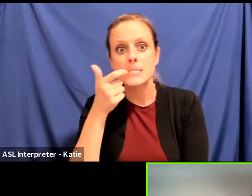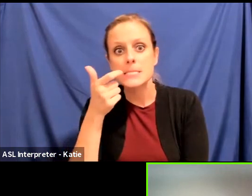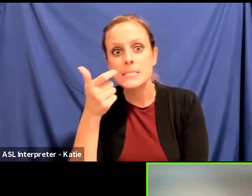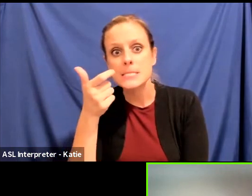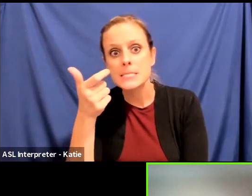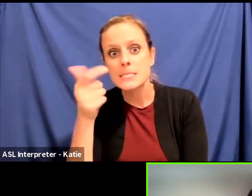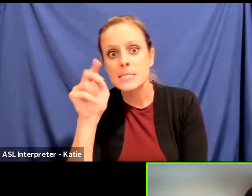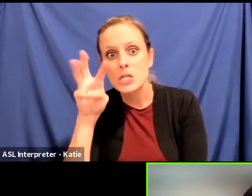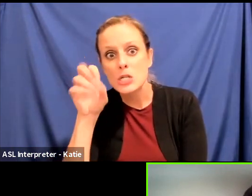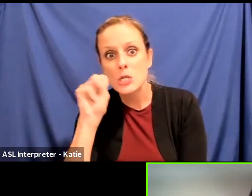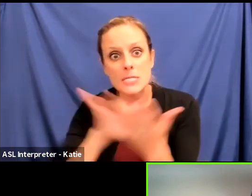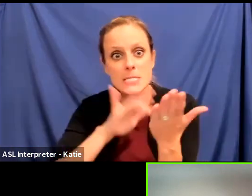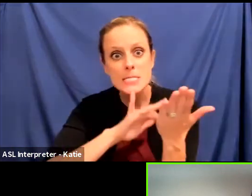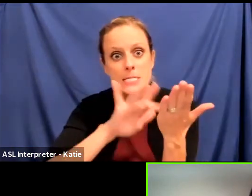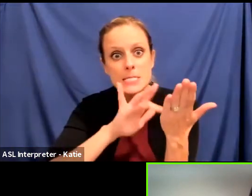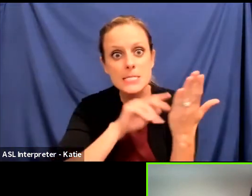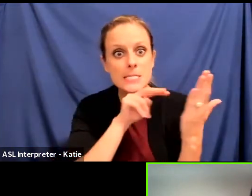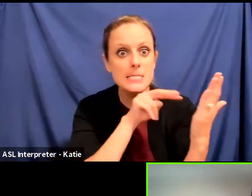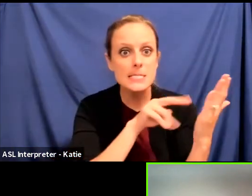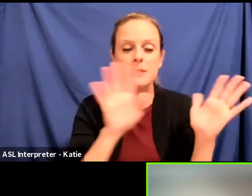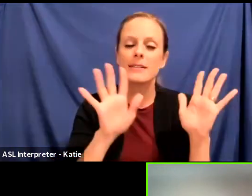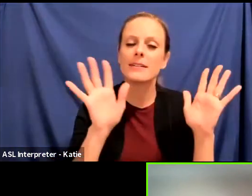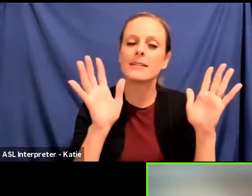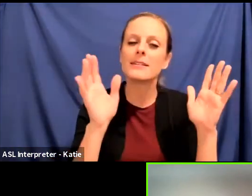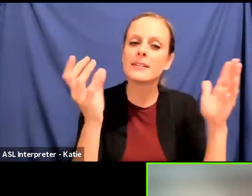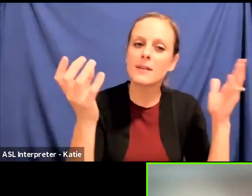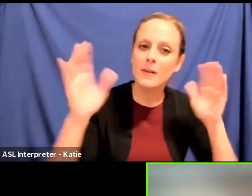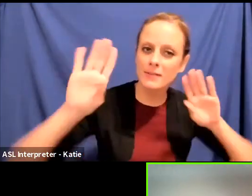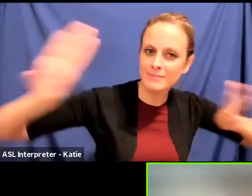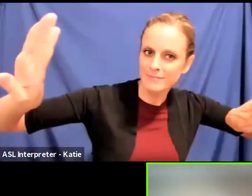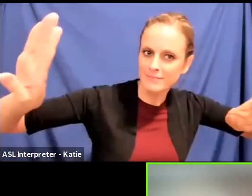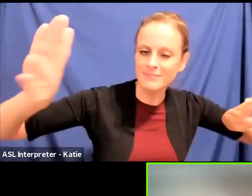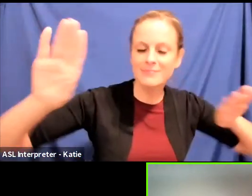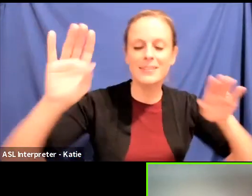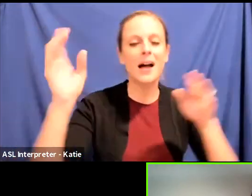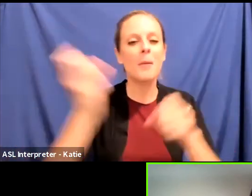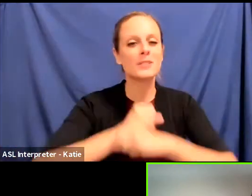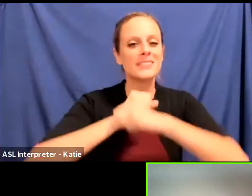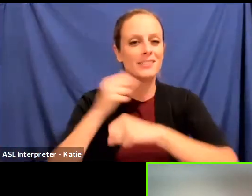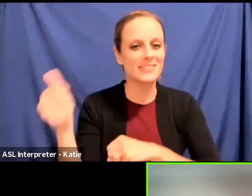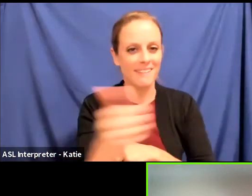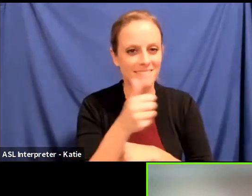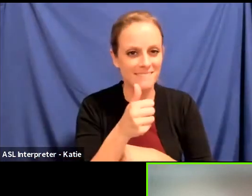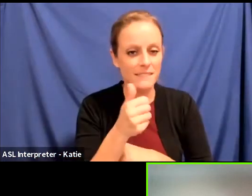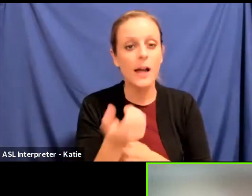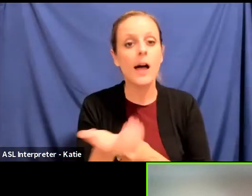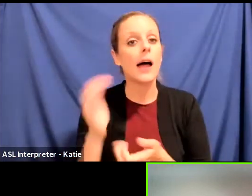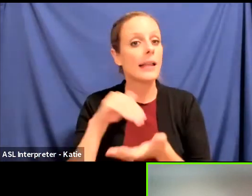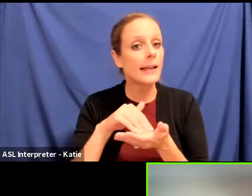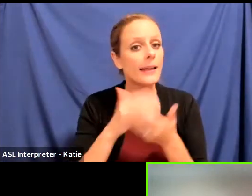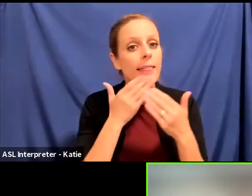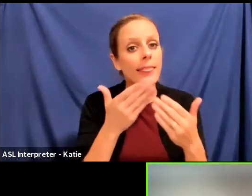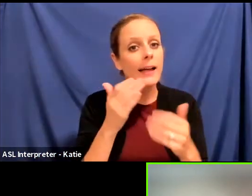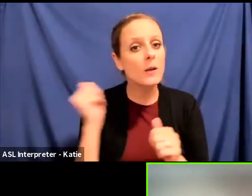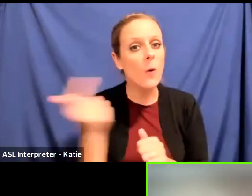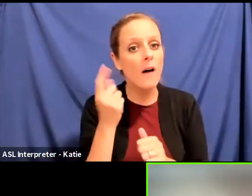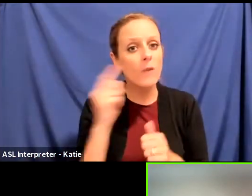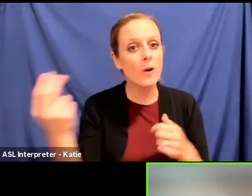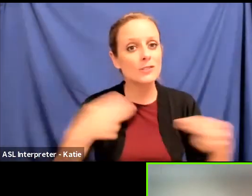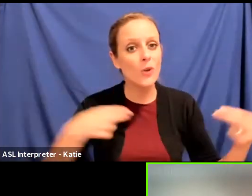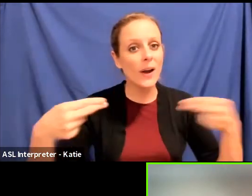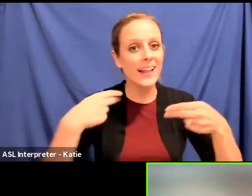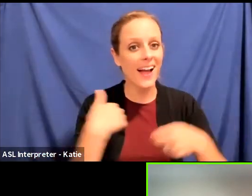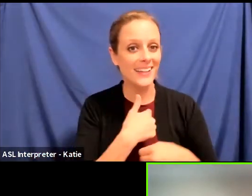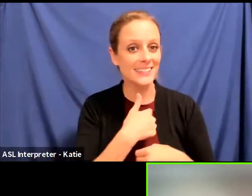but always protect yourself. And again, thank you all for joining us, and we